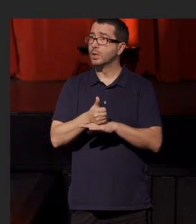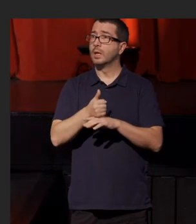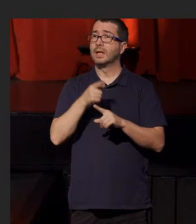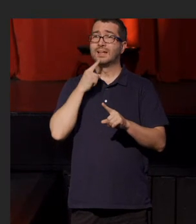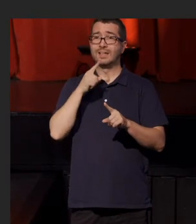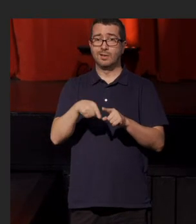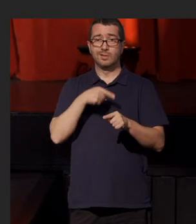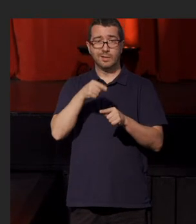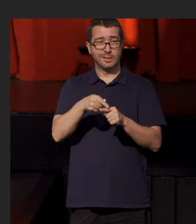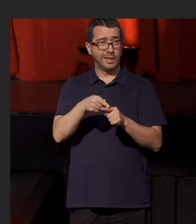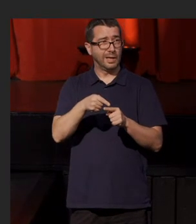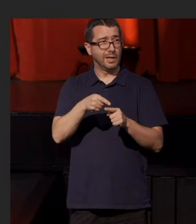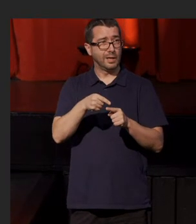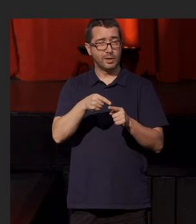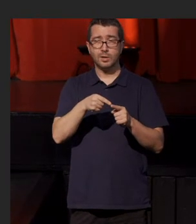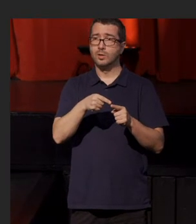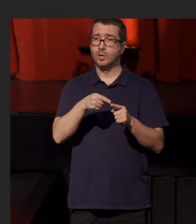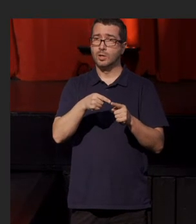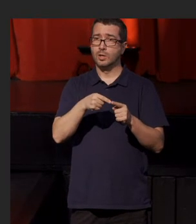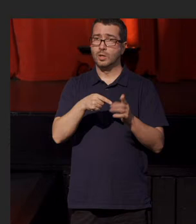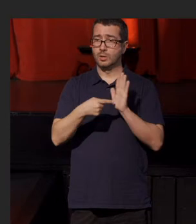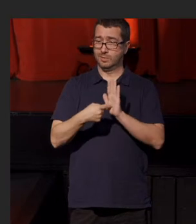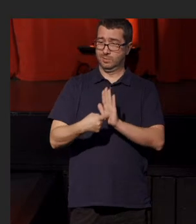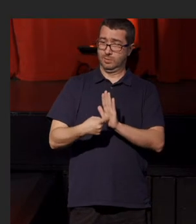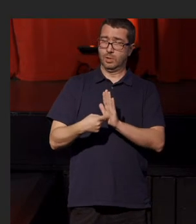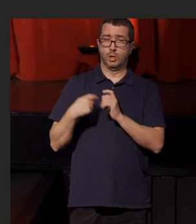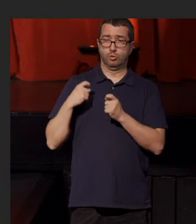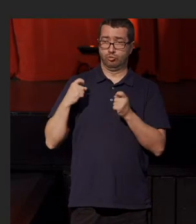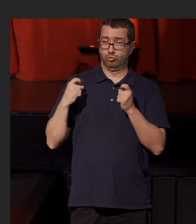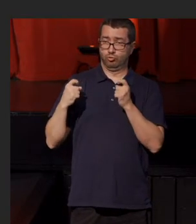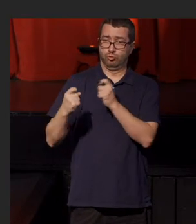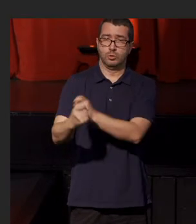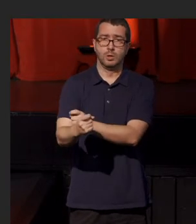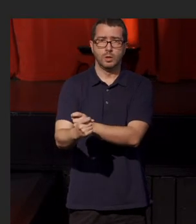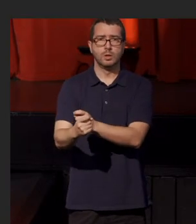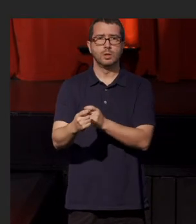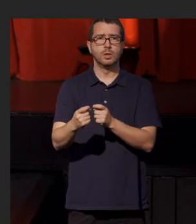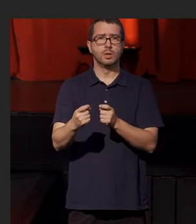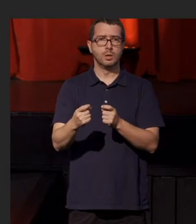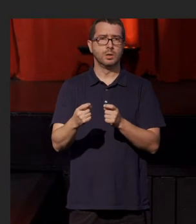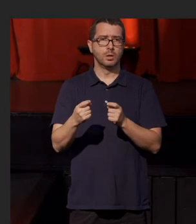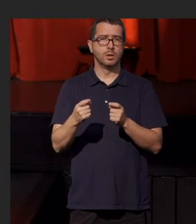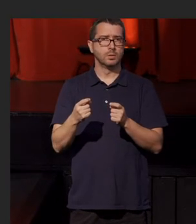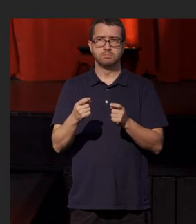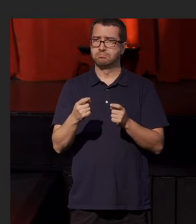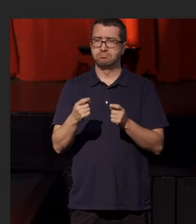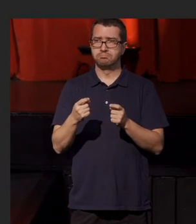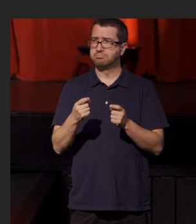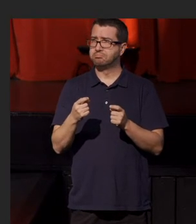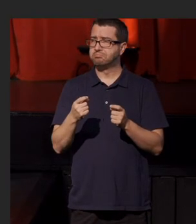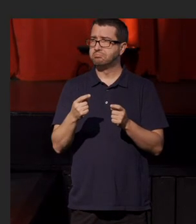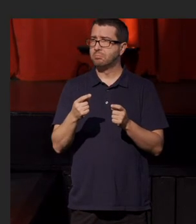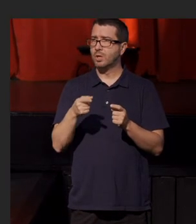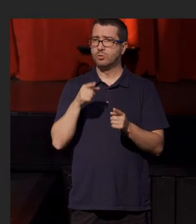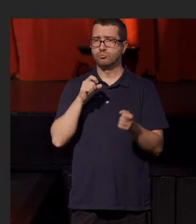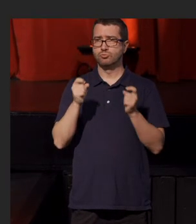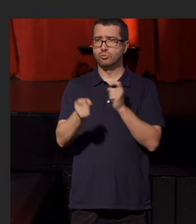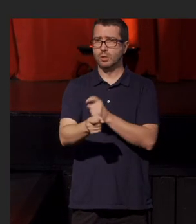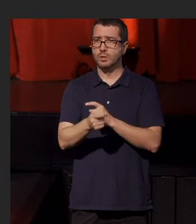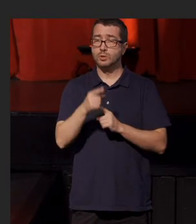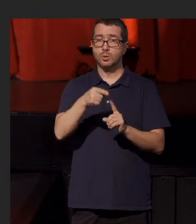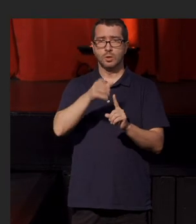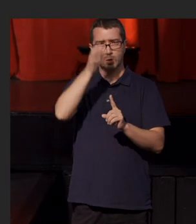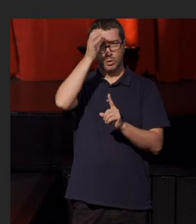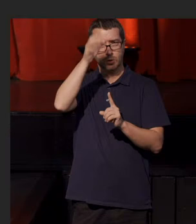their core unchanged from what Jefferson offered. There have been some amendments, but they haven't changed the fundamental concepts. One of the fundamental concepts